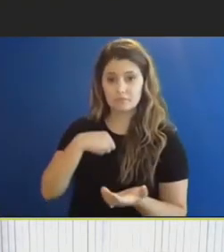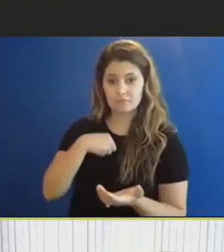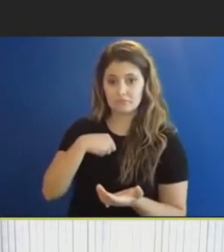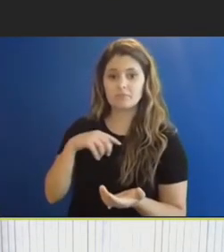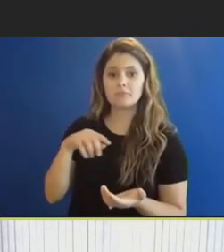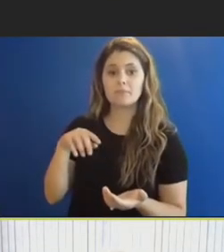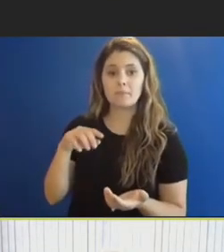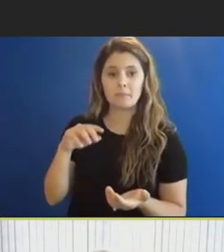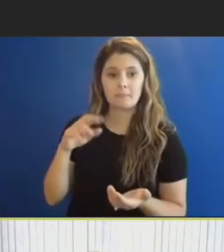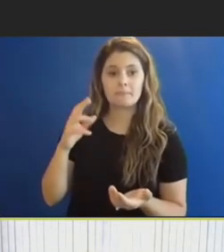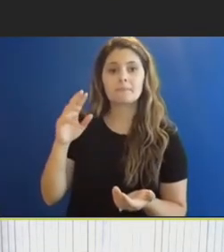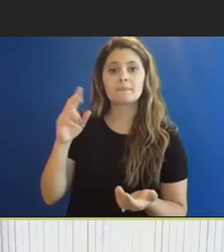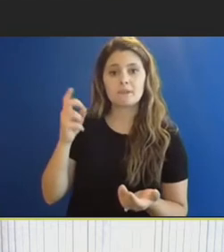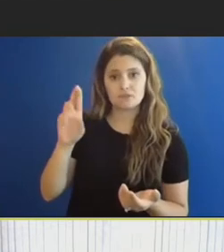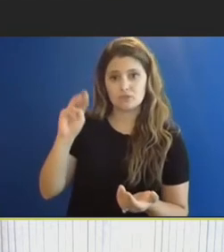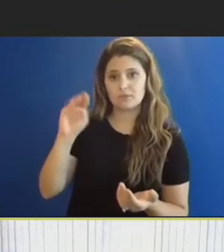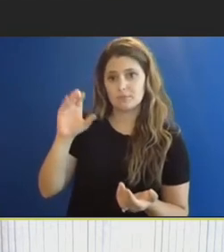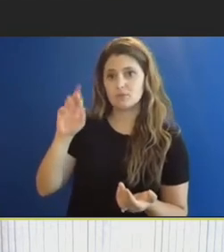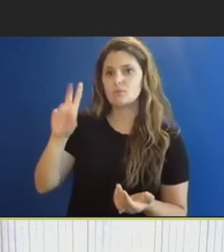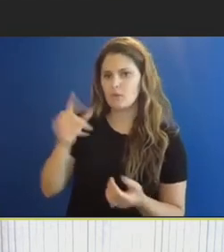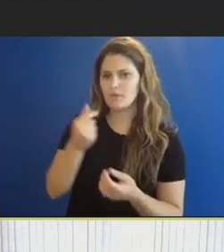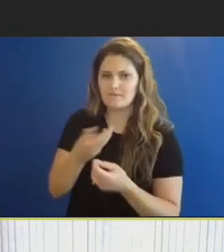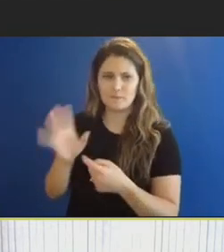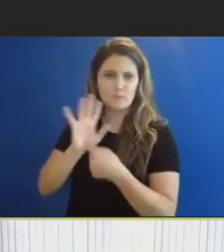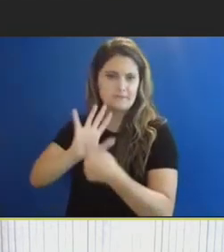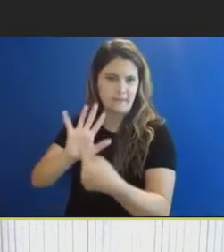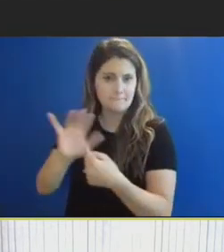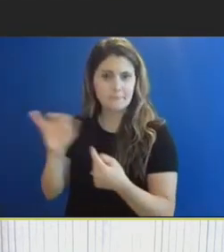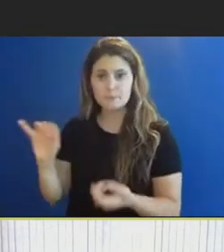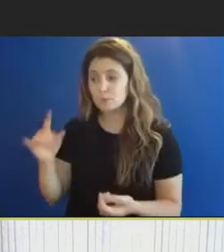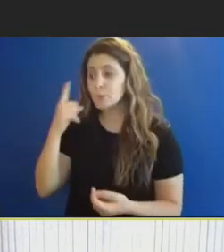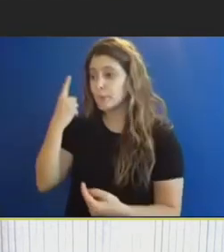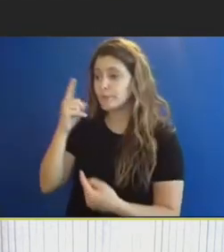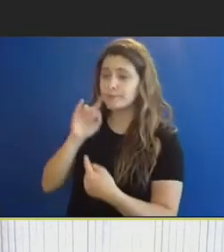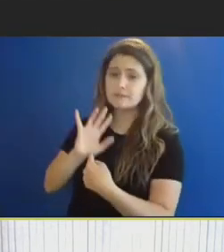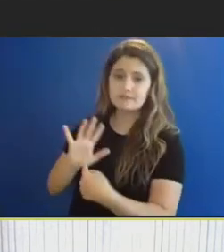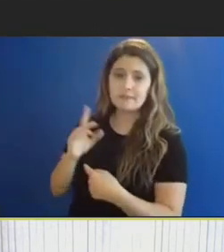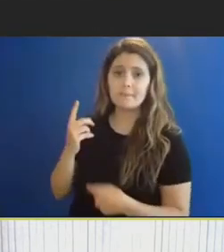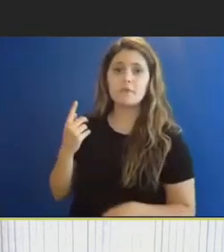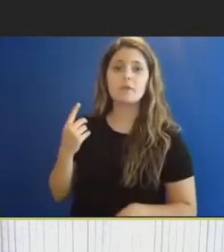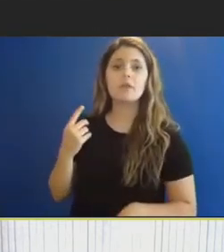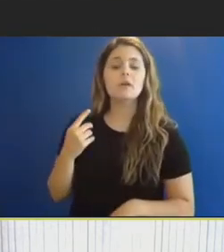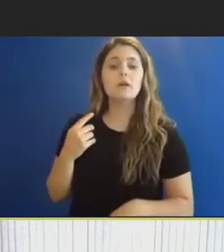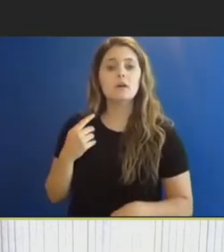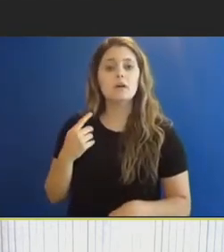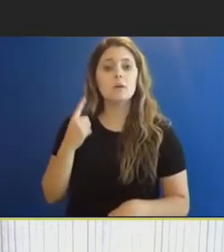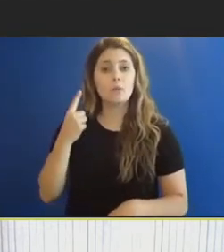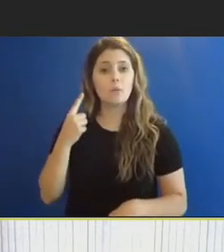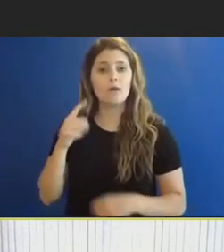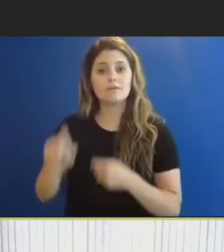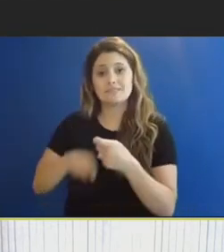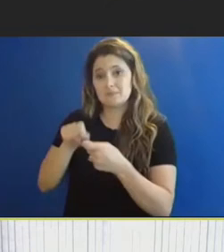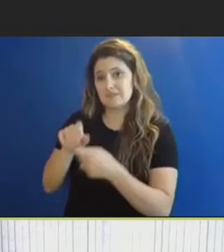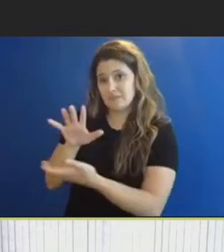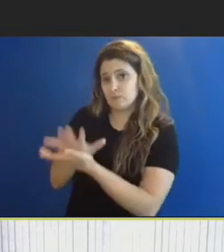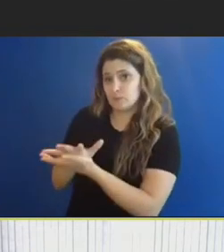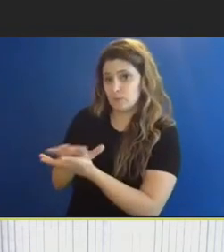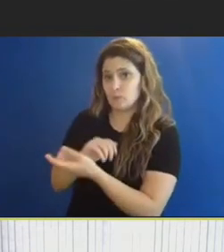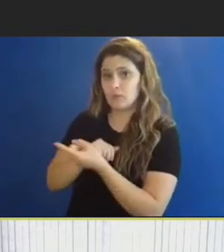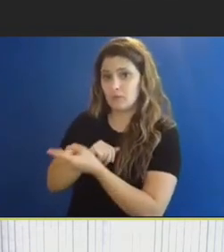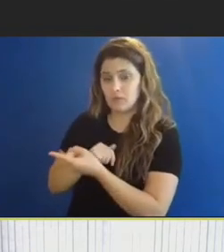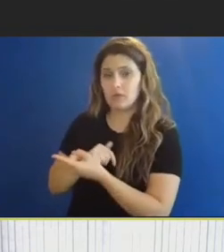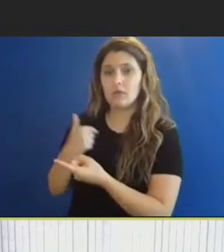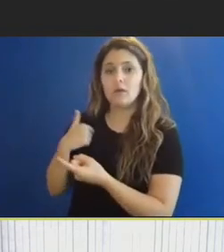I would provide just a couple of specific examples too. One is that we had one particular campus that we